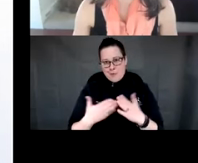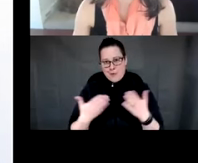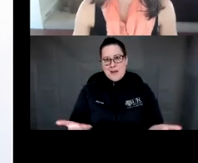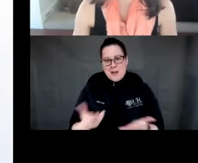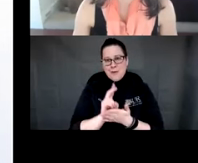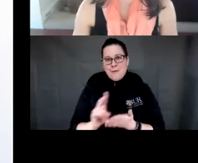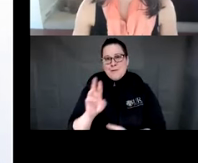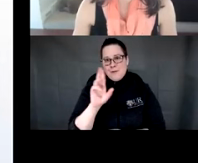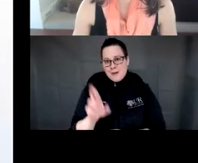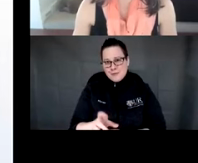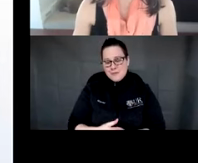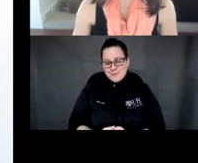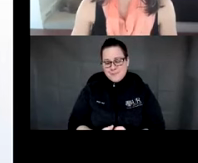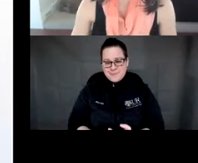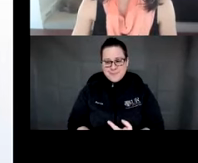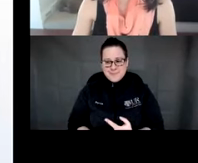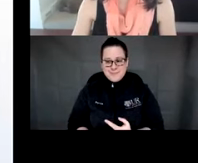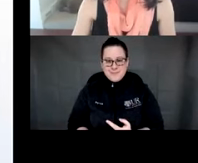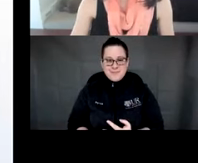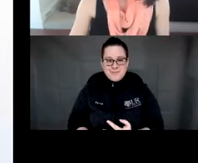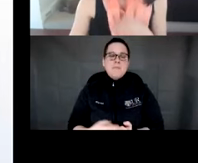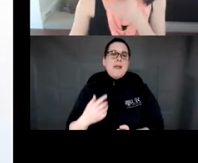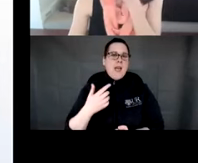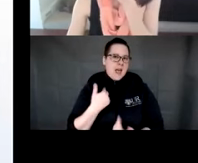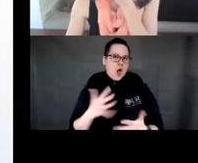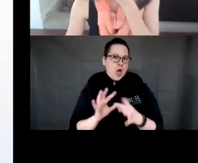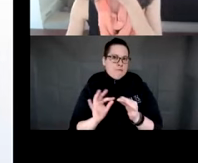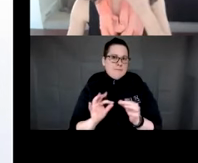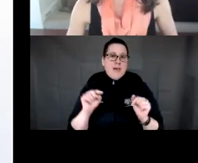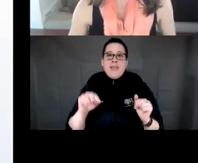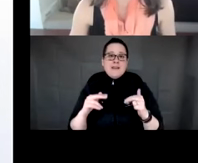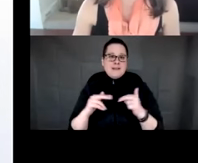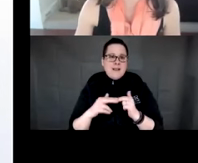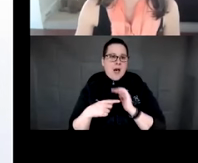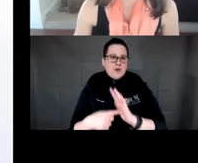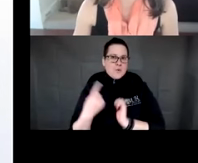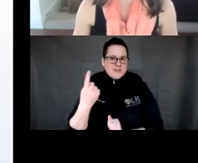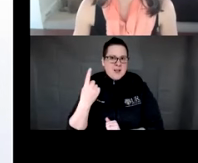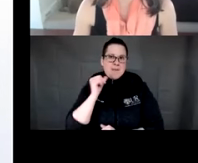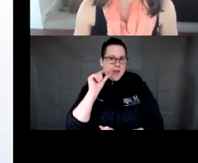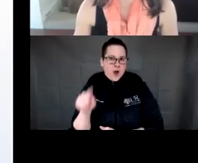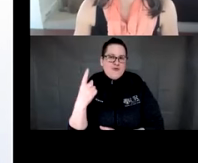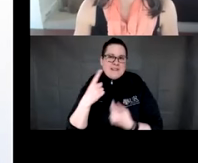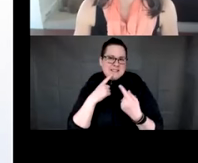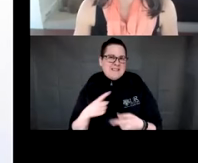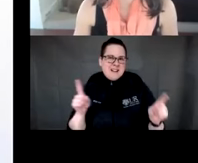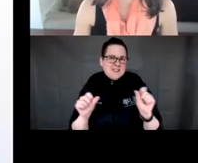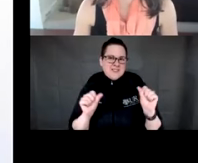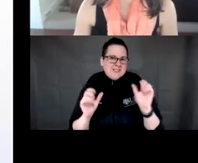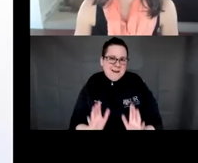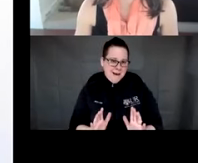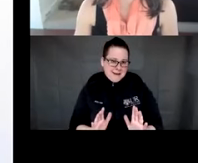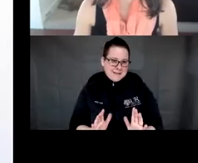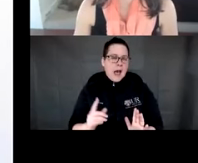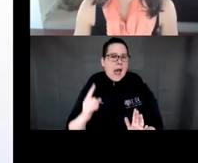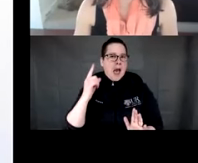the University of Rochester. As I noted, this slide depicts something besides being a successful scientist.